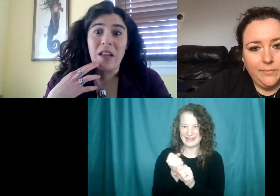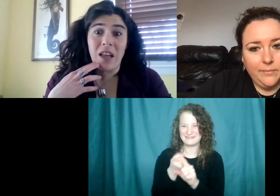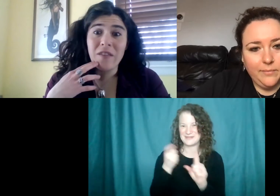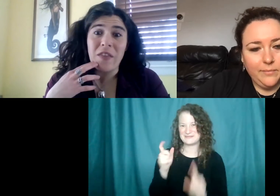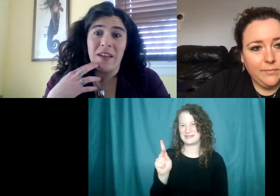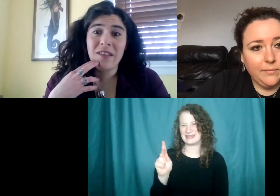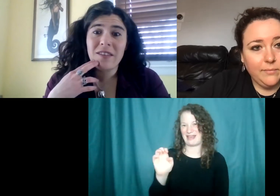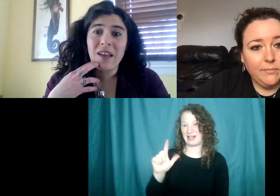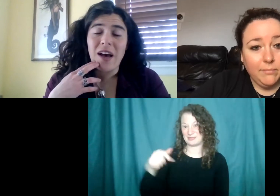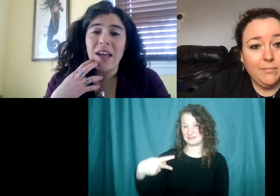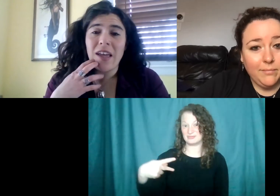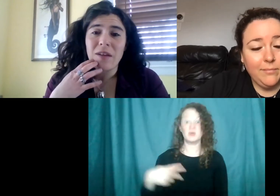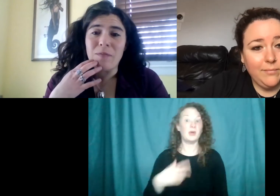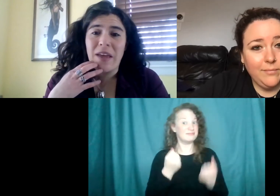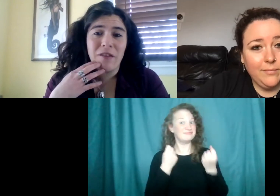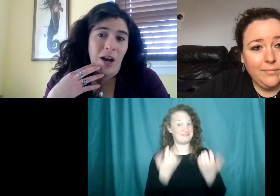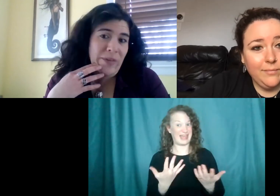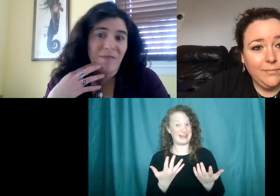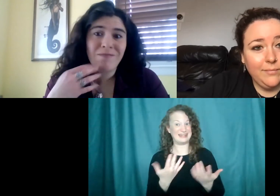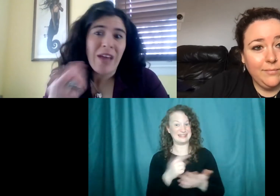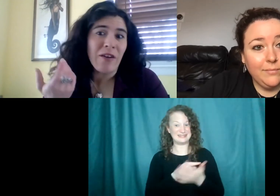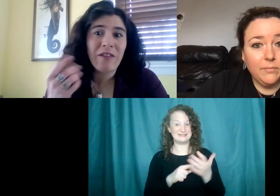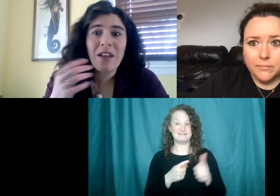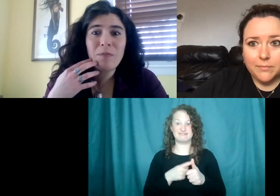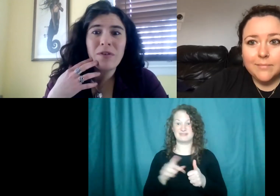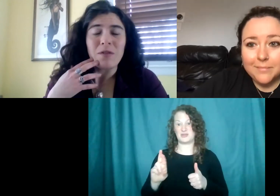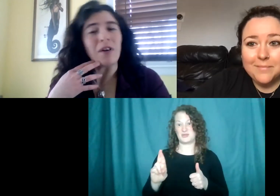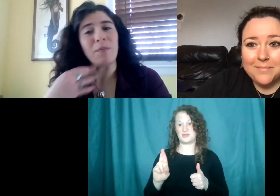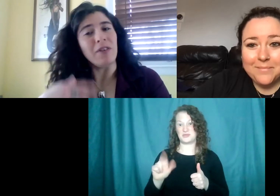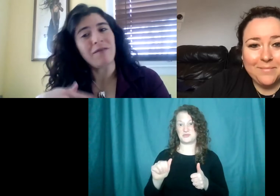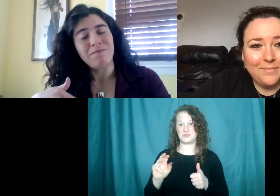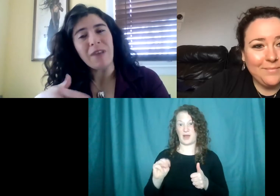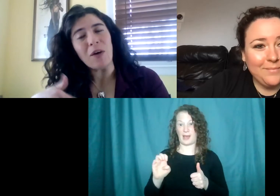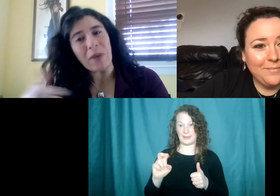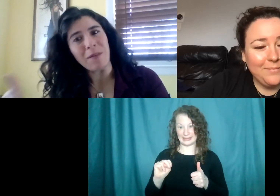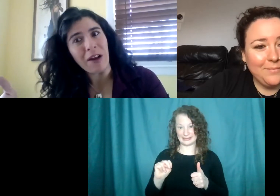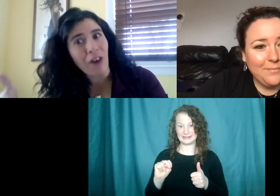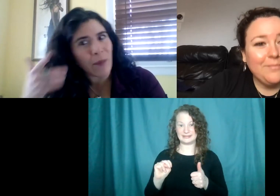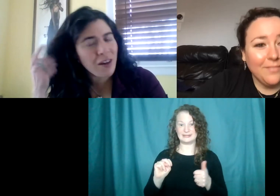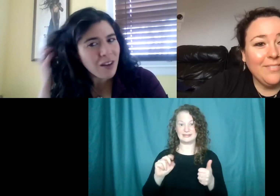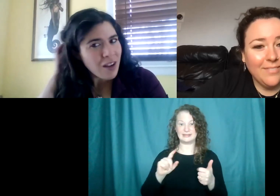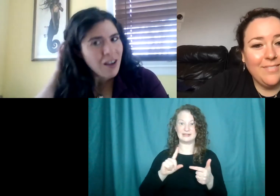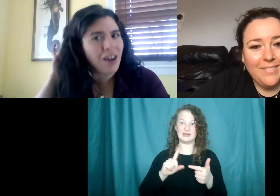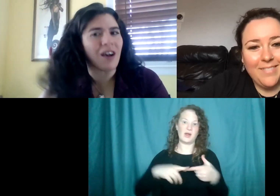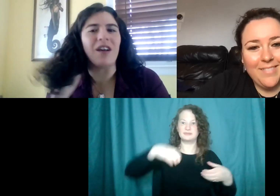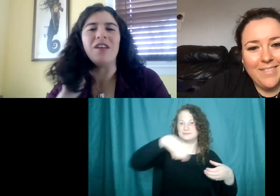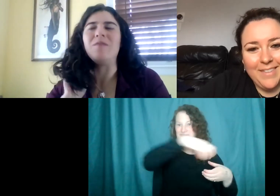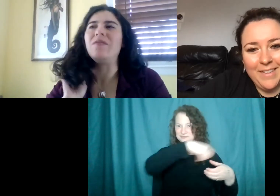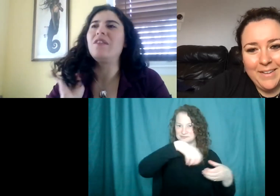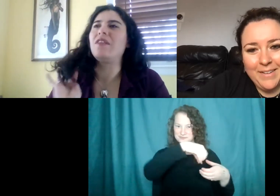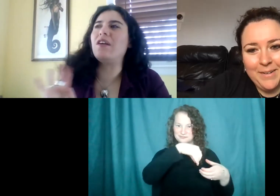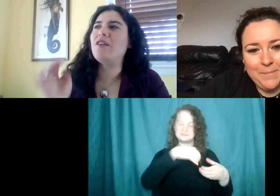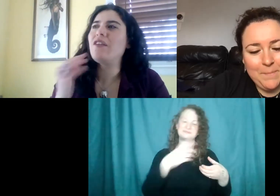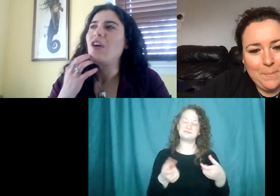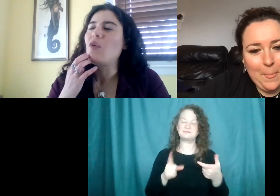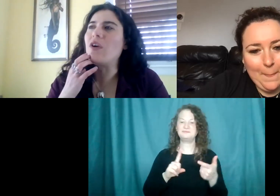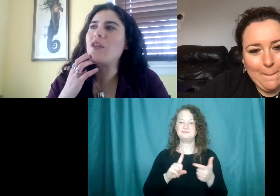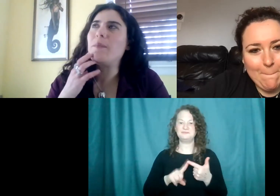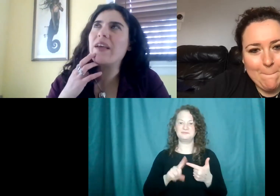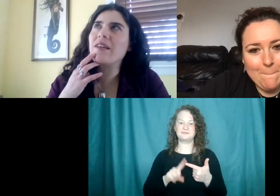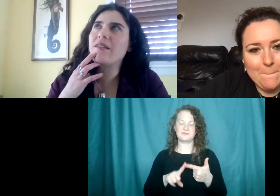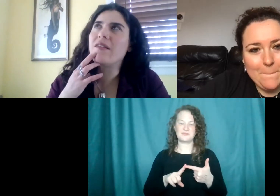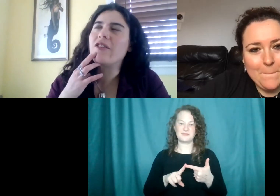A lot of things. I make ramen out of kelp, or I put kelp in my ramen. There's